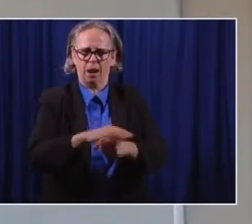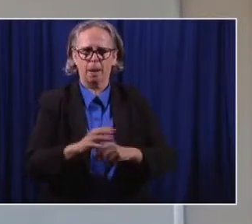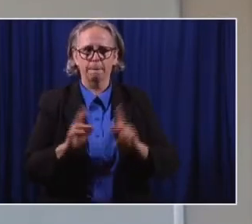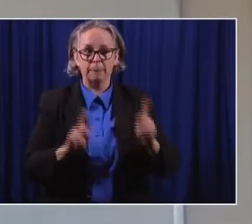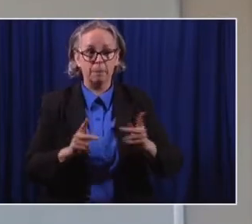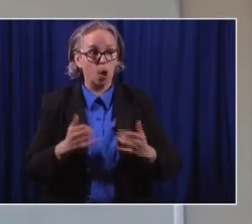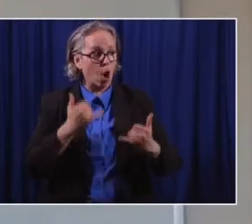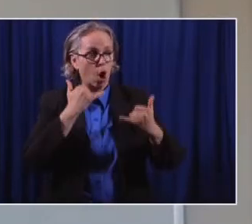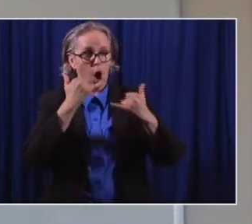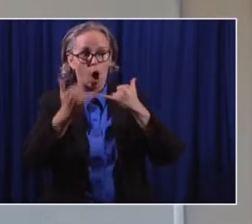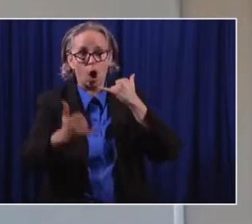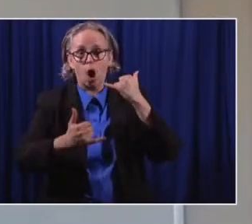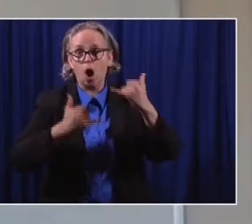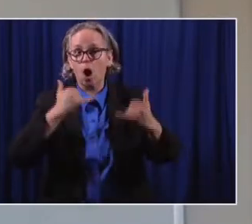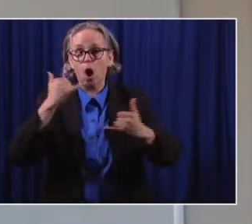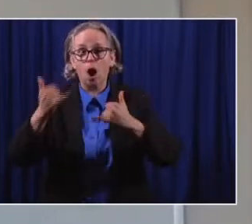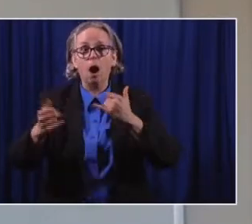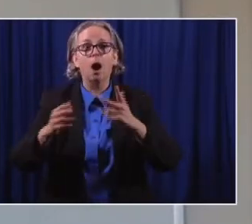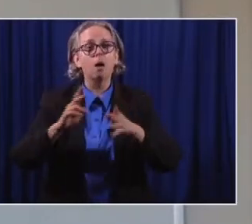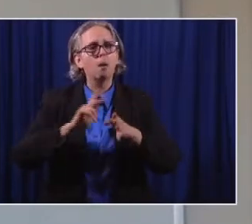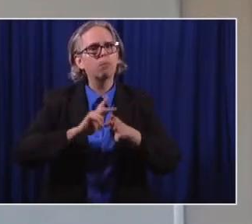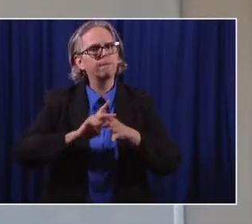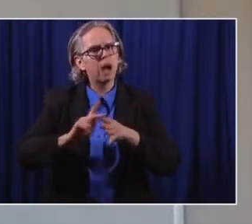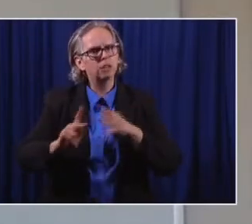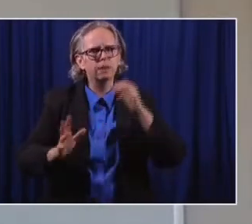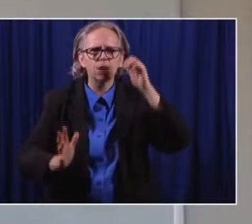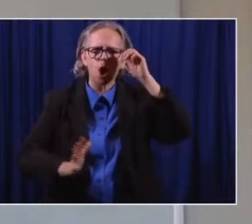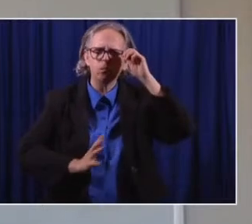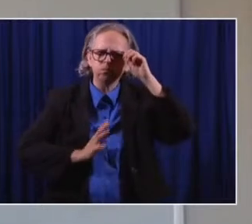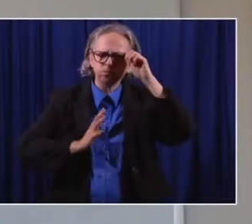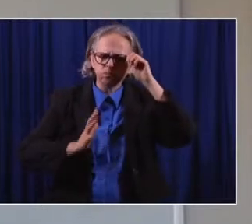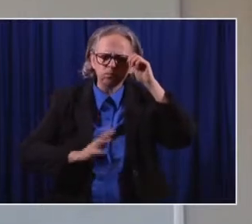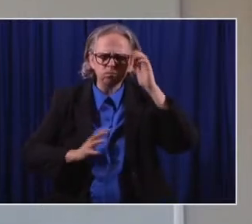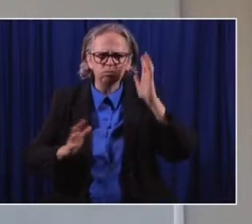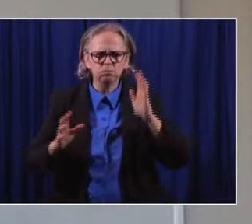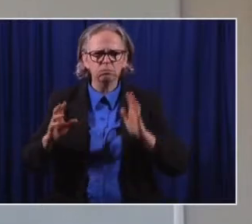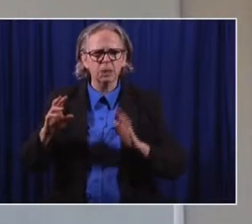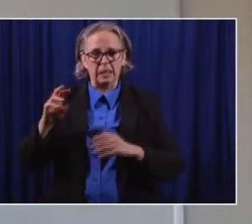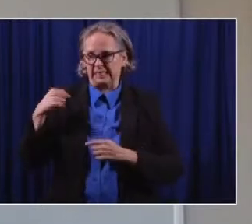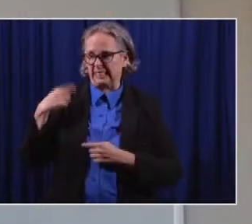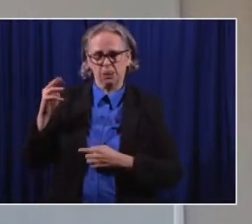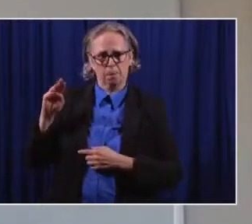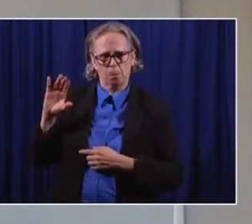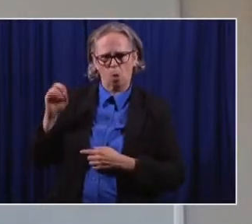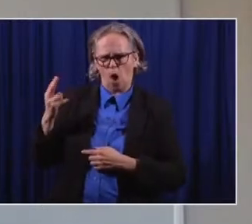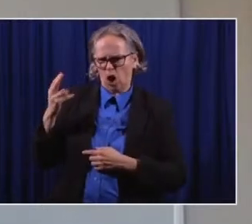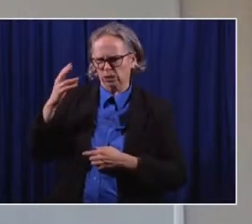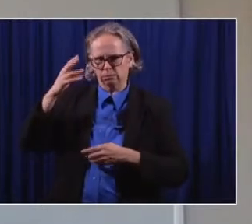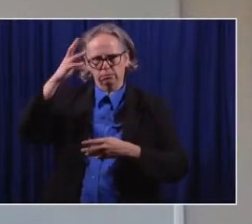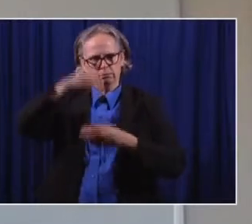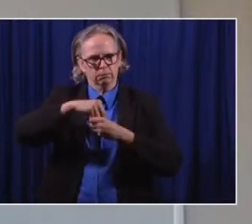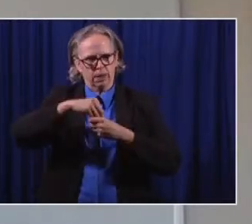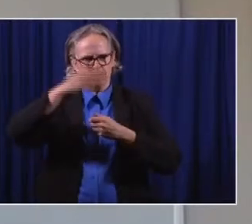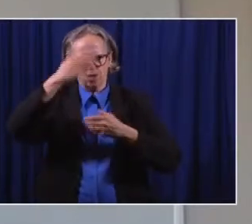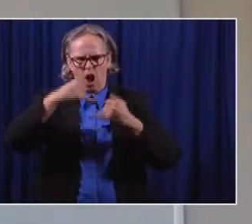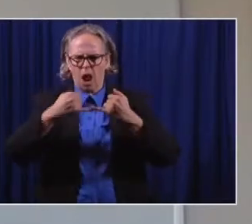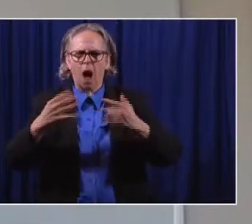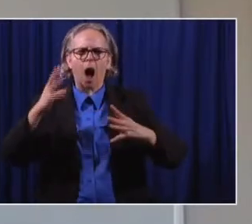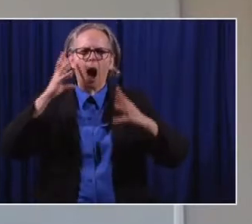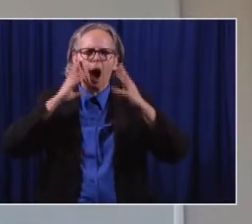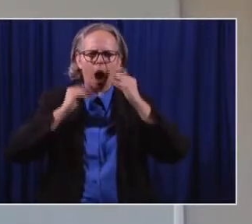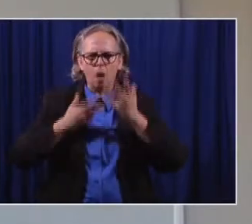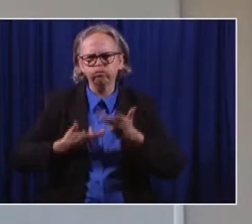true professionals. They have been on the front lines of COVID since March. So they're experienced with